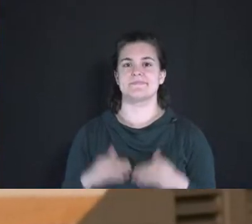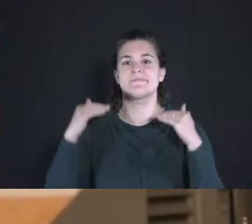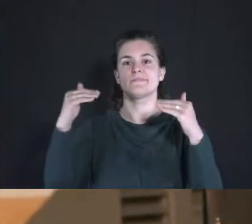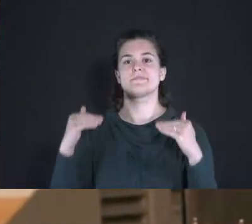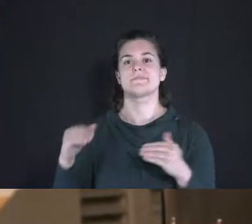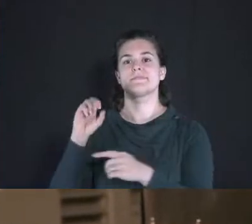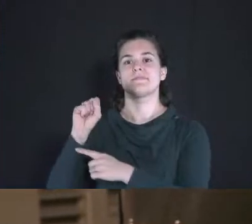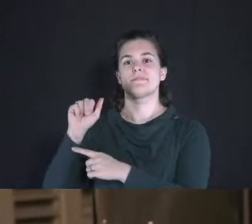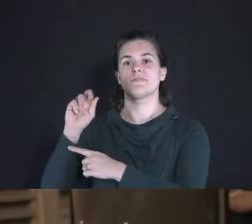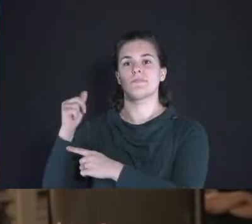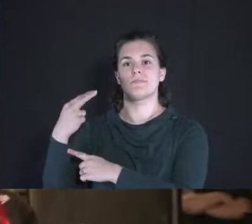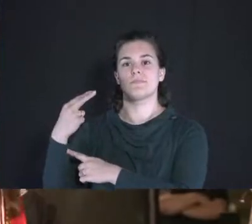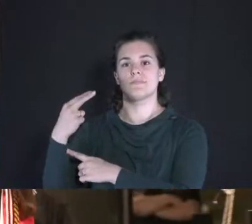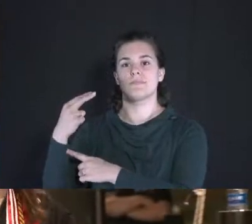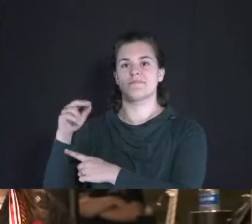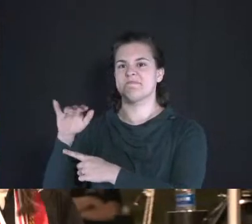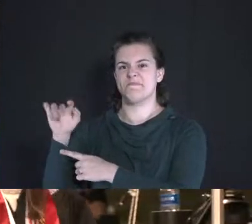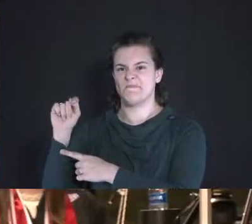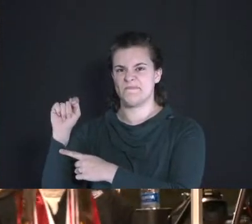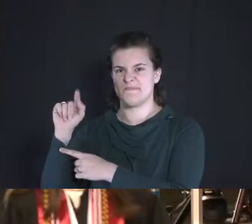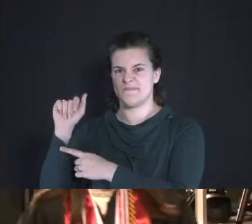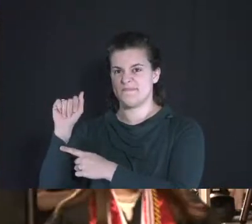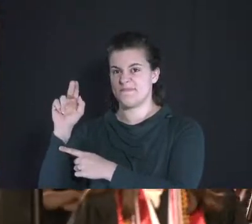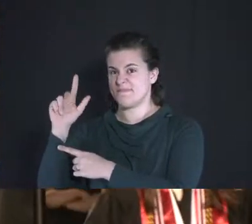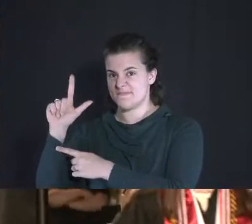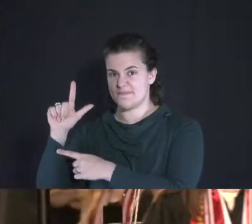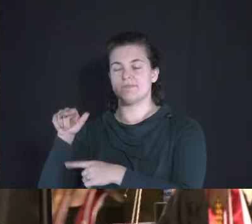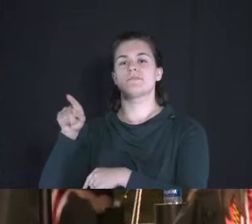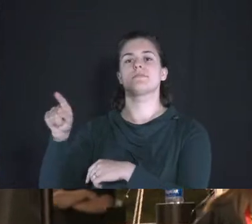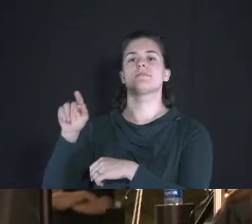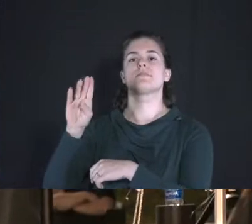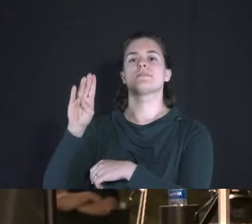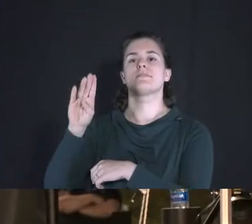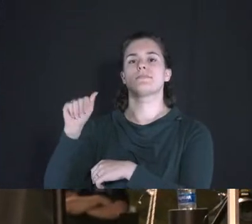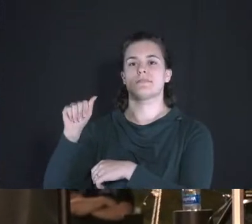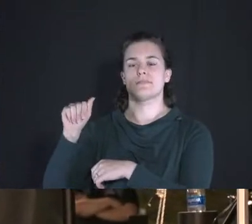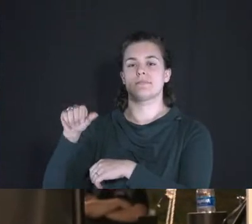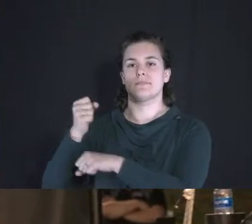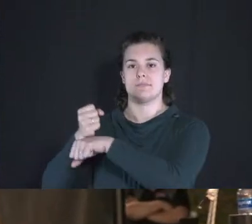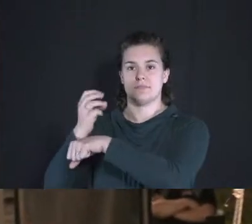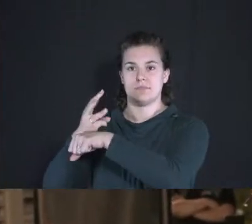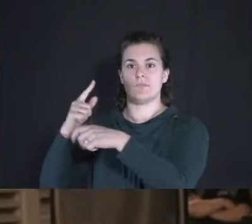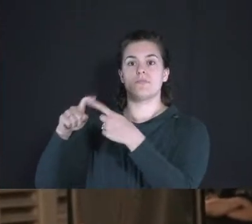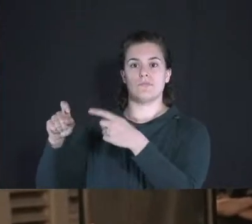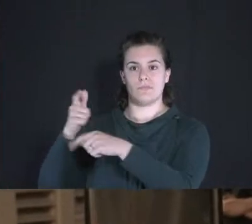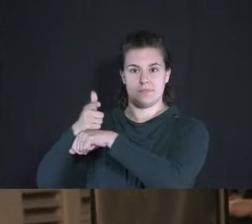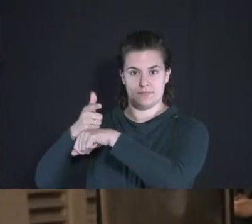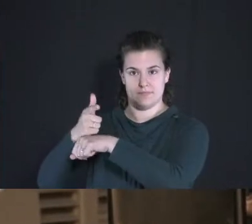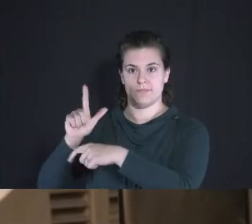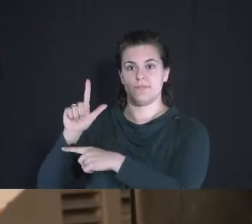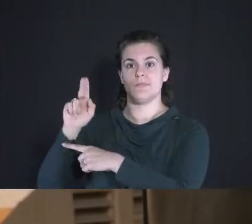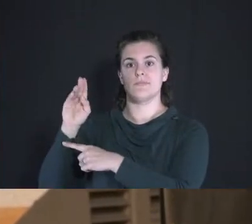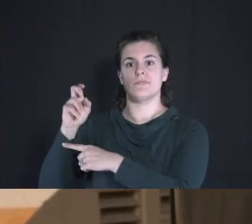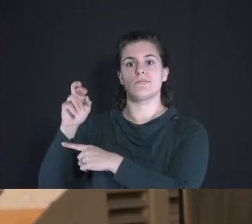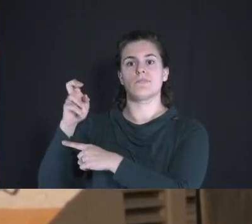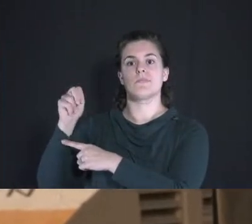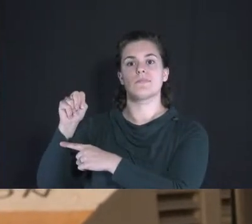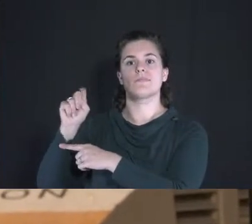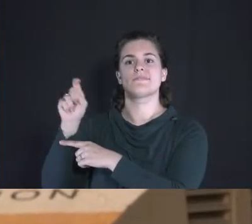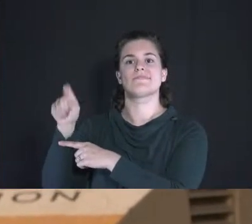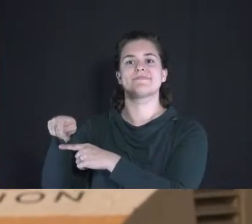Sarah Tome, Bachelor of Social Work from Lumberton, Texas.